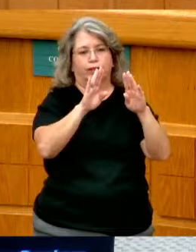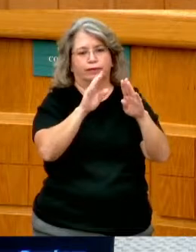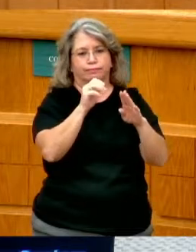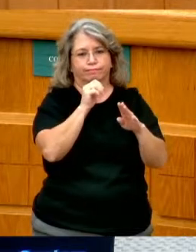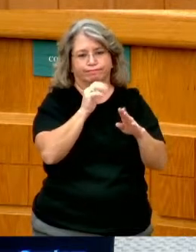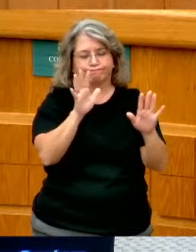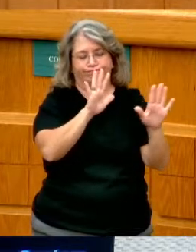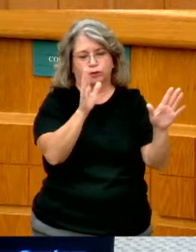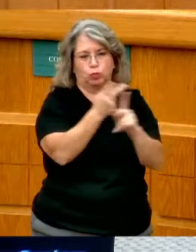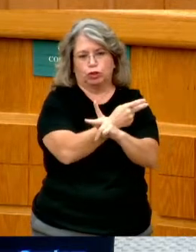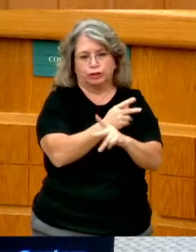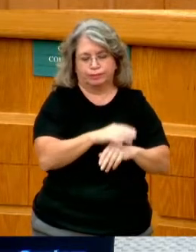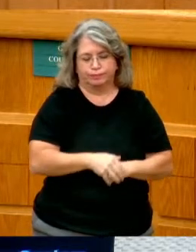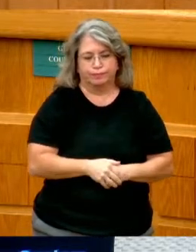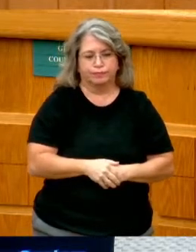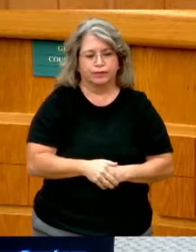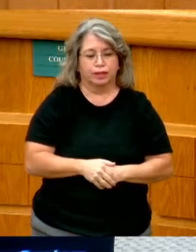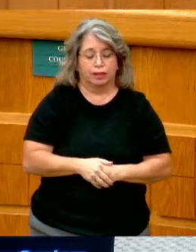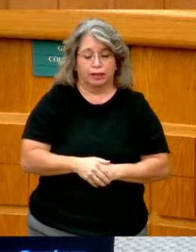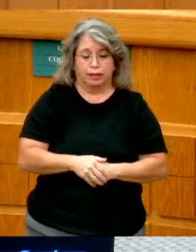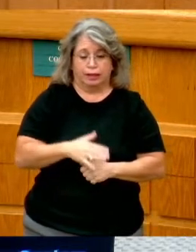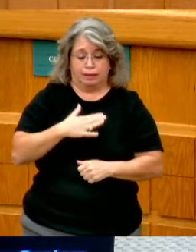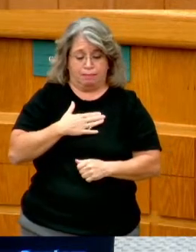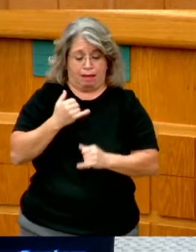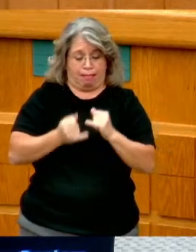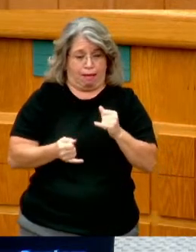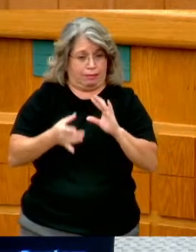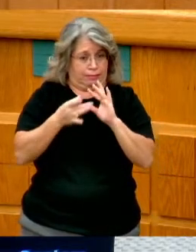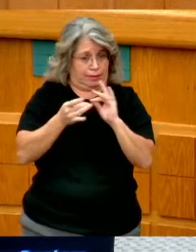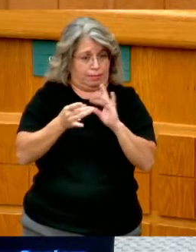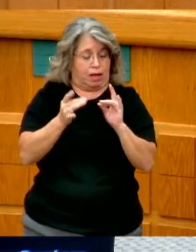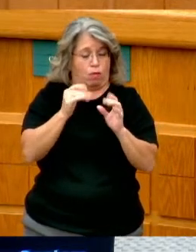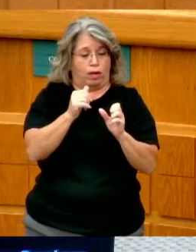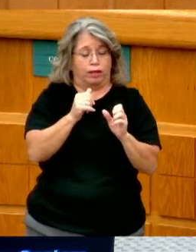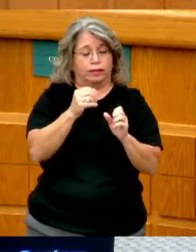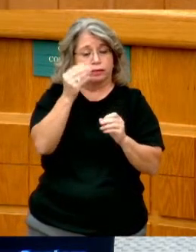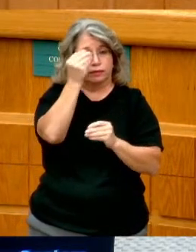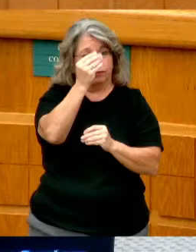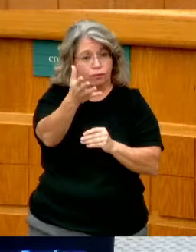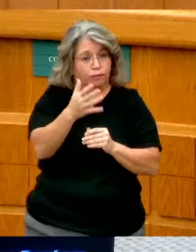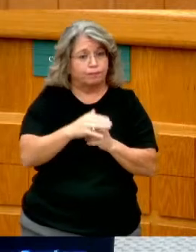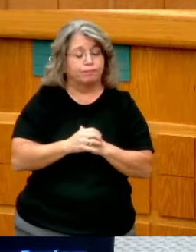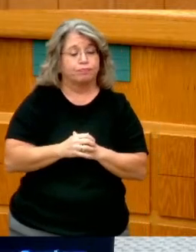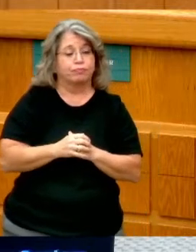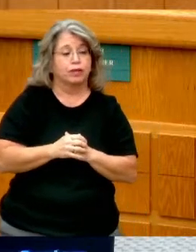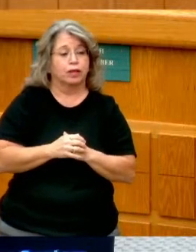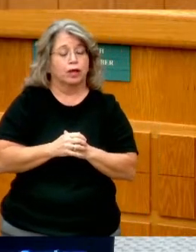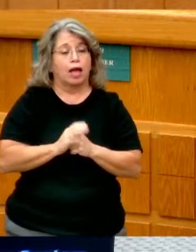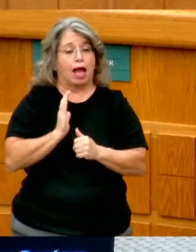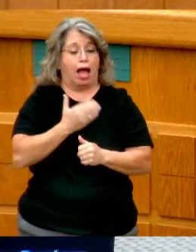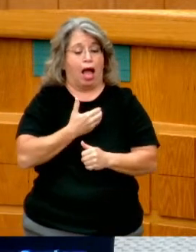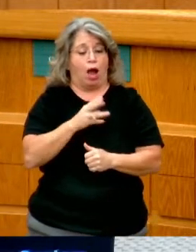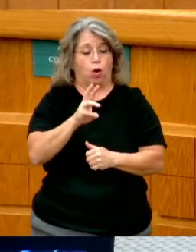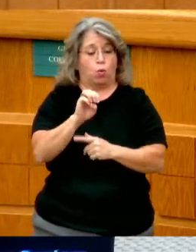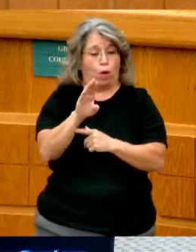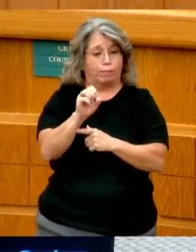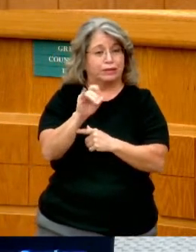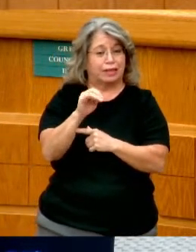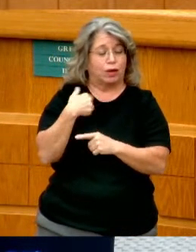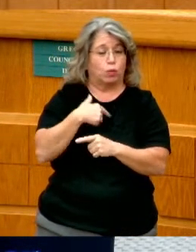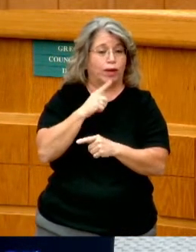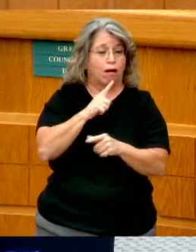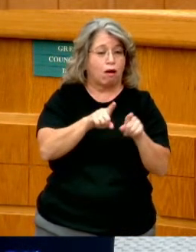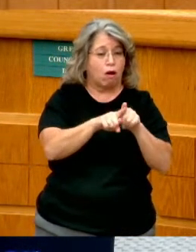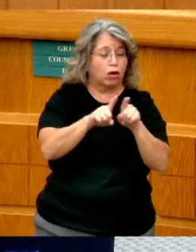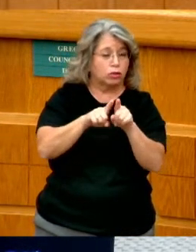Let's see here. To wrap up, I'd like to remind everyone that we are tracking on our website the number of vaccines that